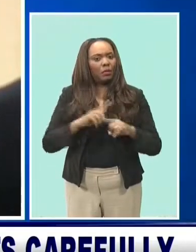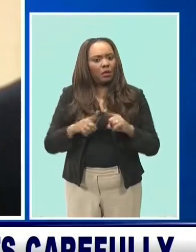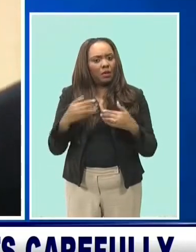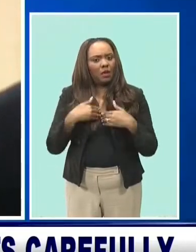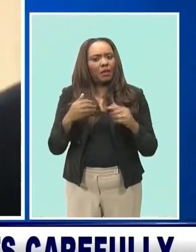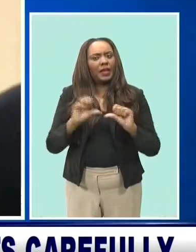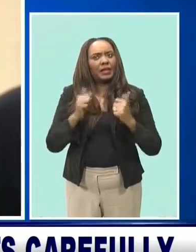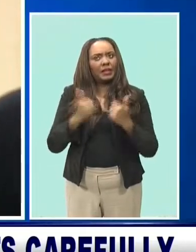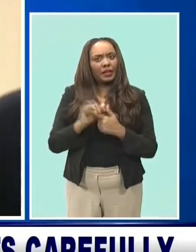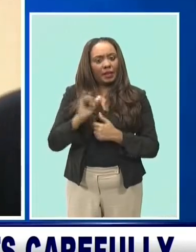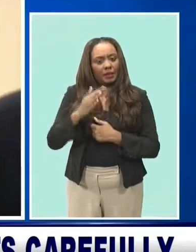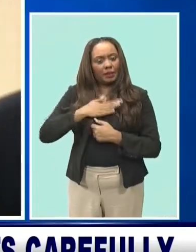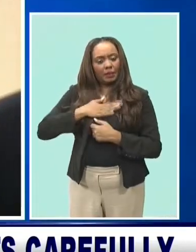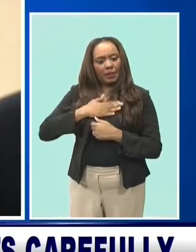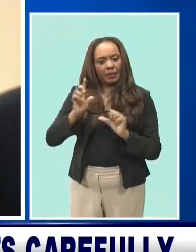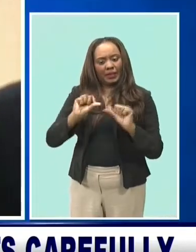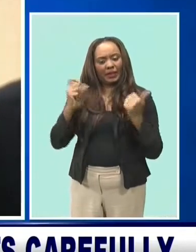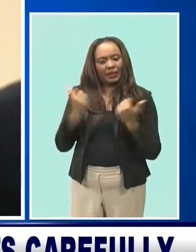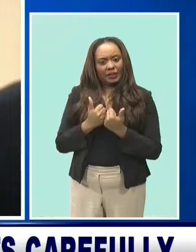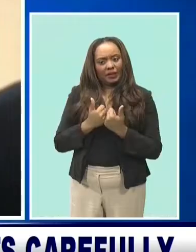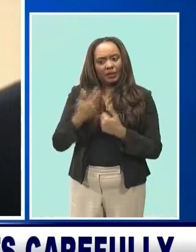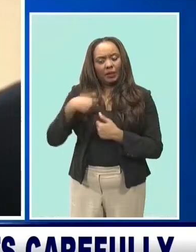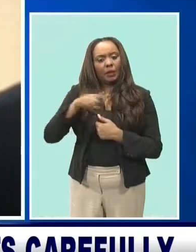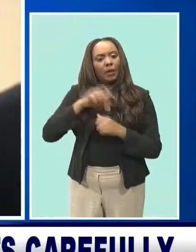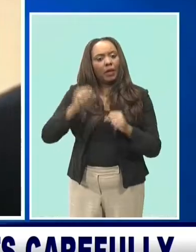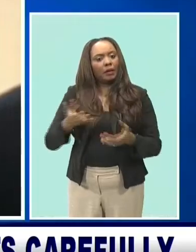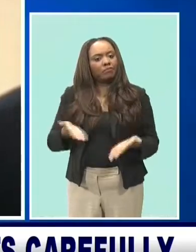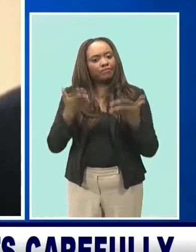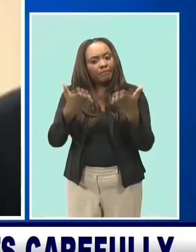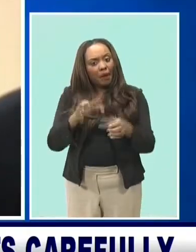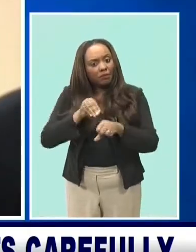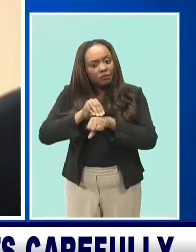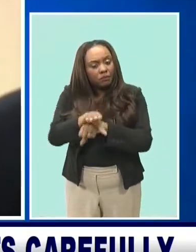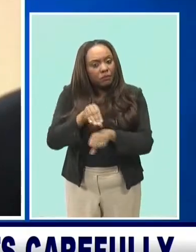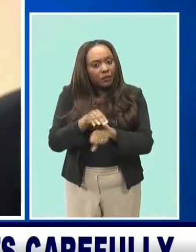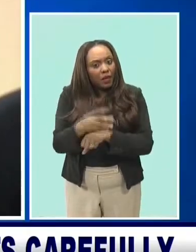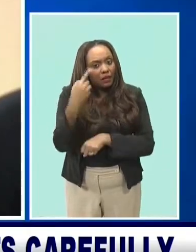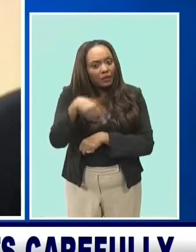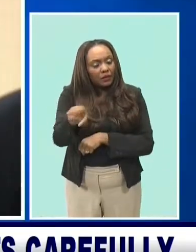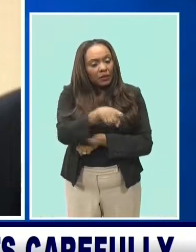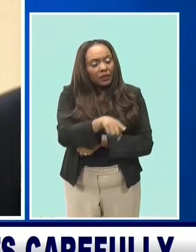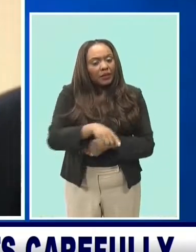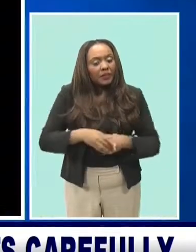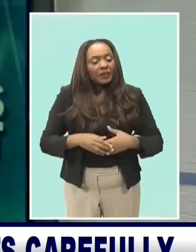our agencies are, we are there to offer an advisory role.